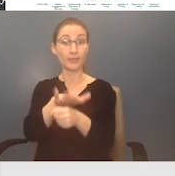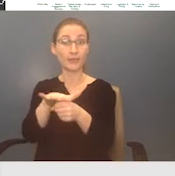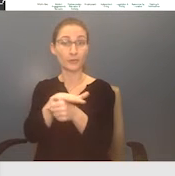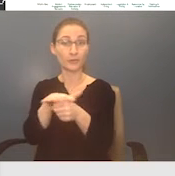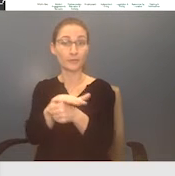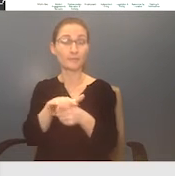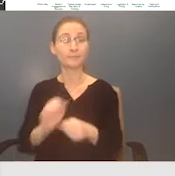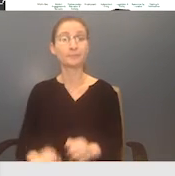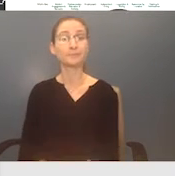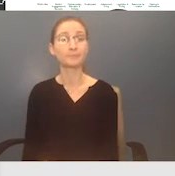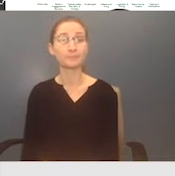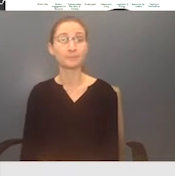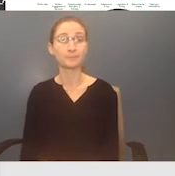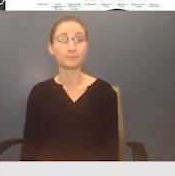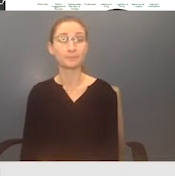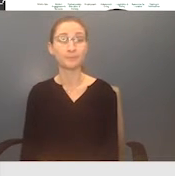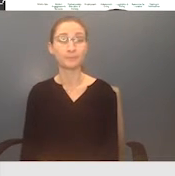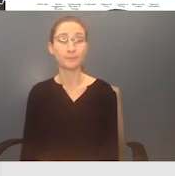transition opportunities.